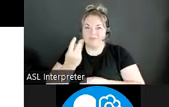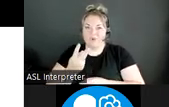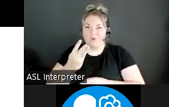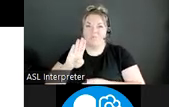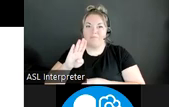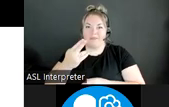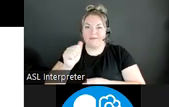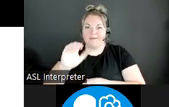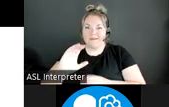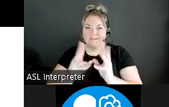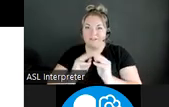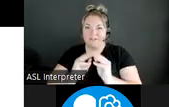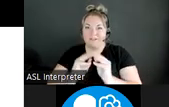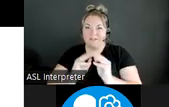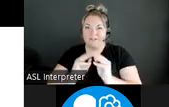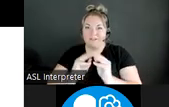do you want to take over from here?